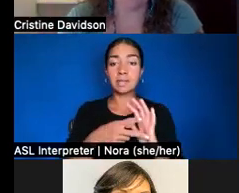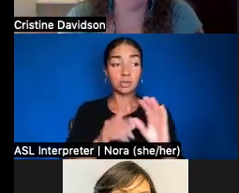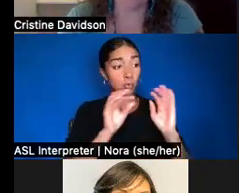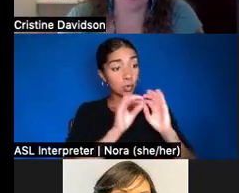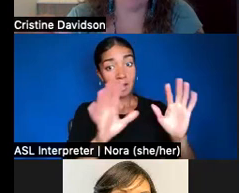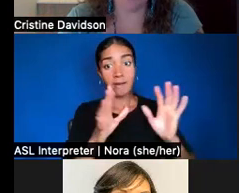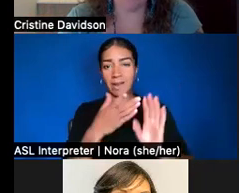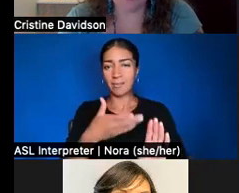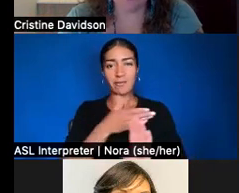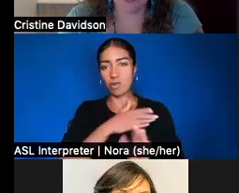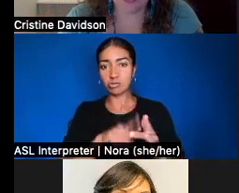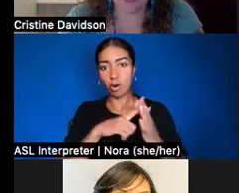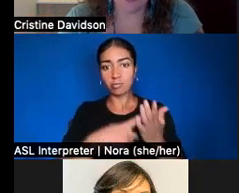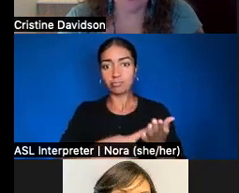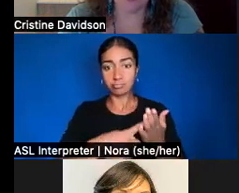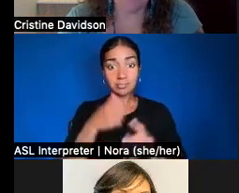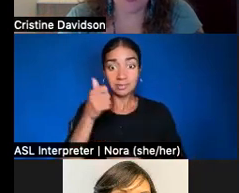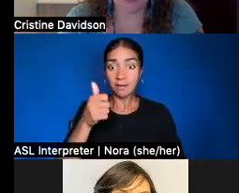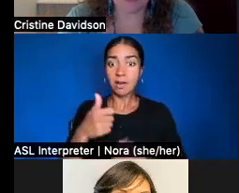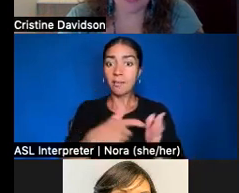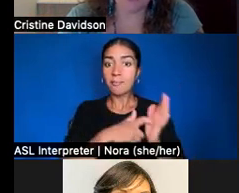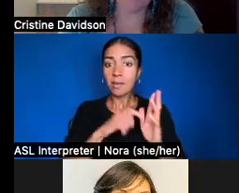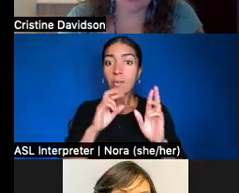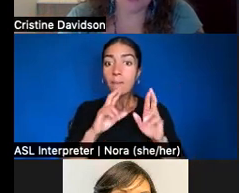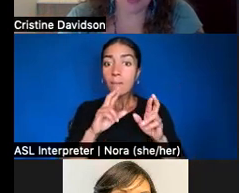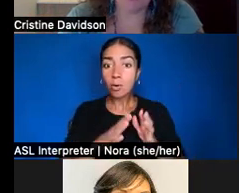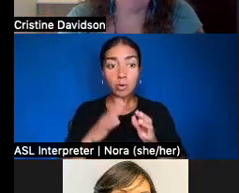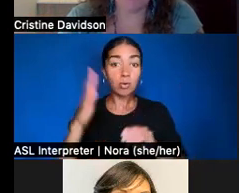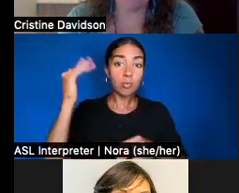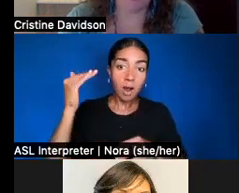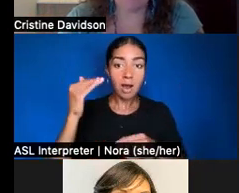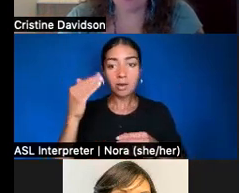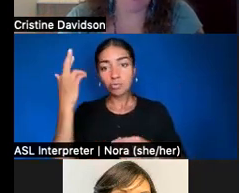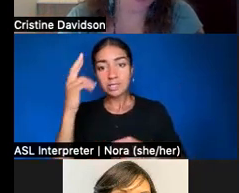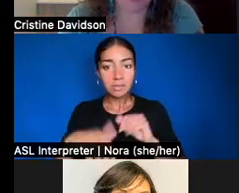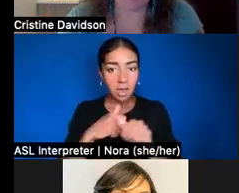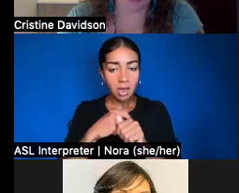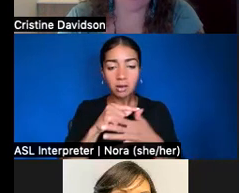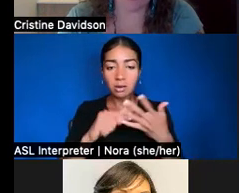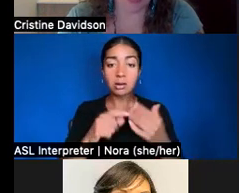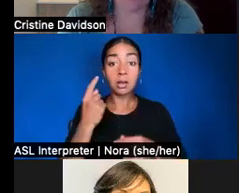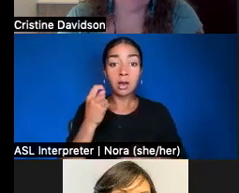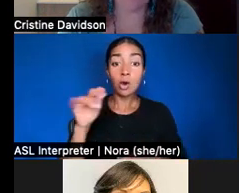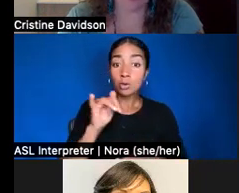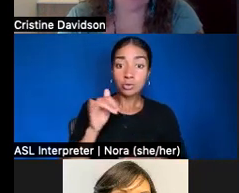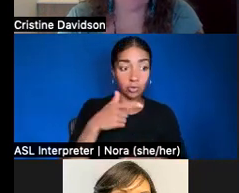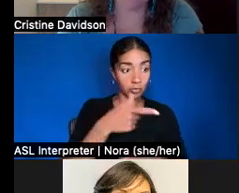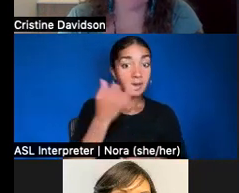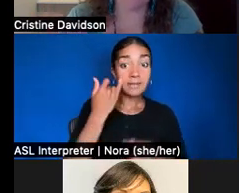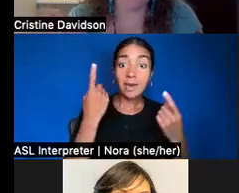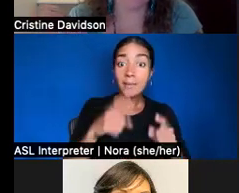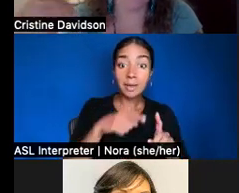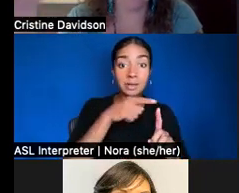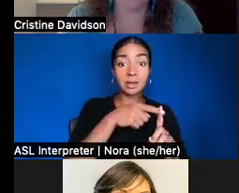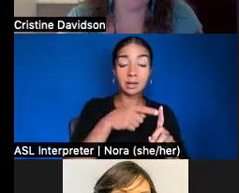these are the reasons why, but also, if there is children being harmed, the survivor doesn't want that child to be harmed, right? So,